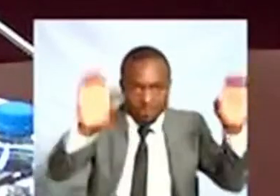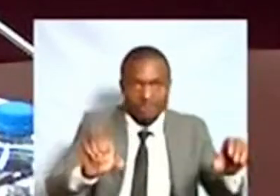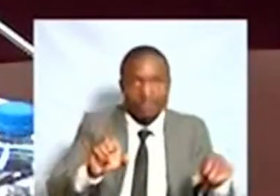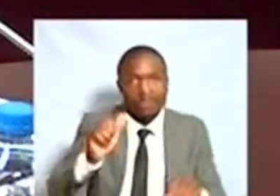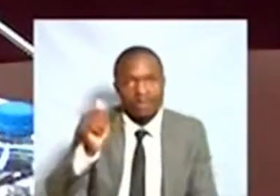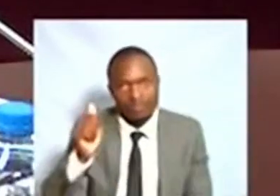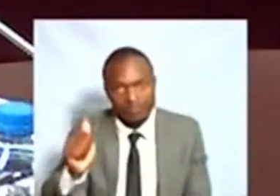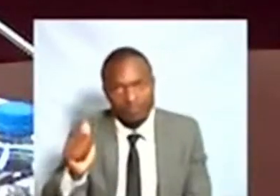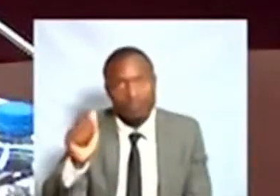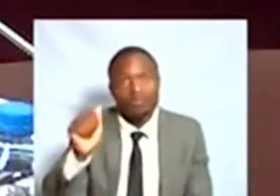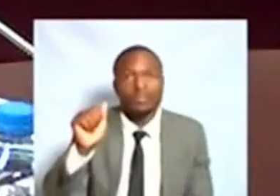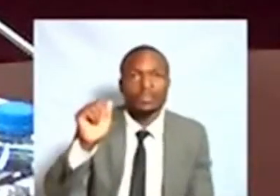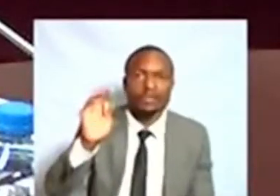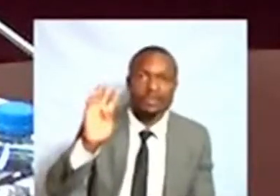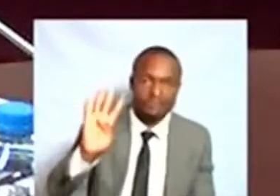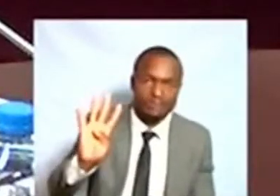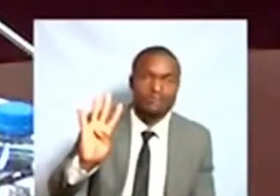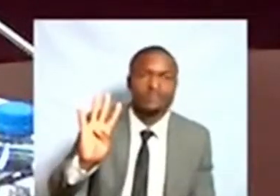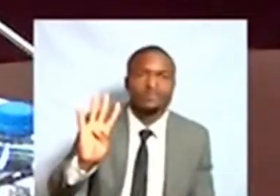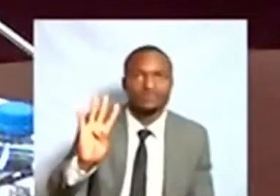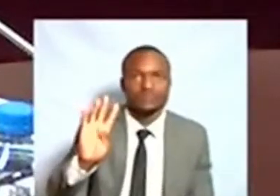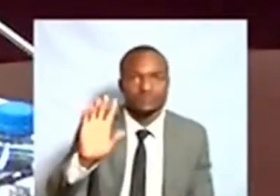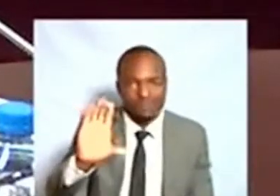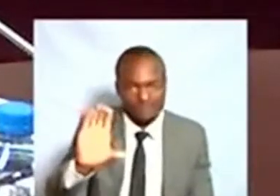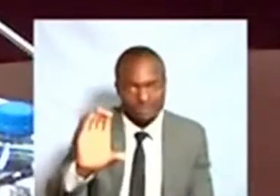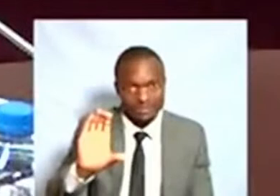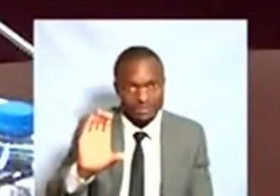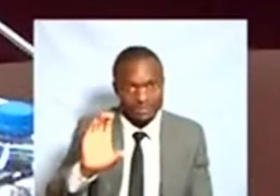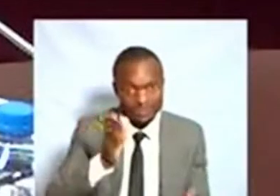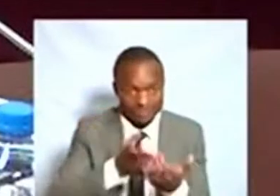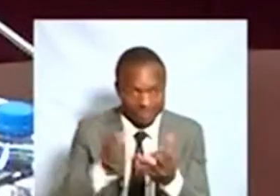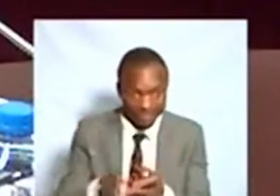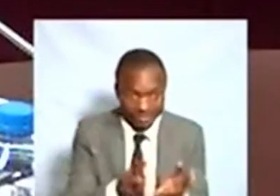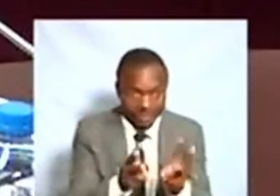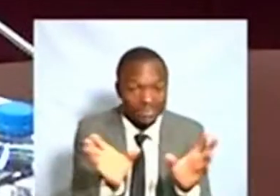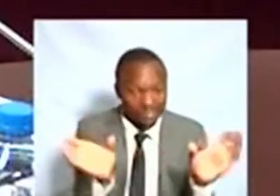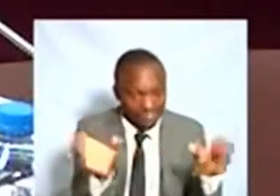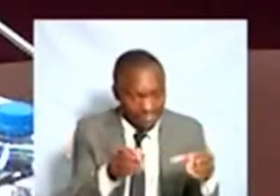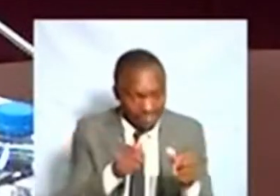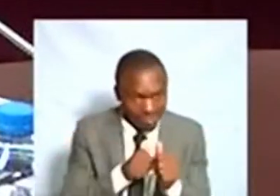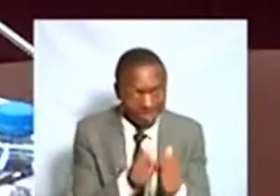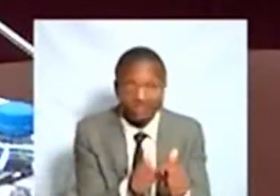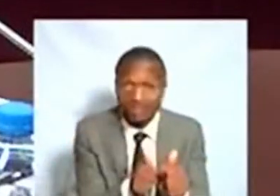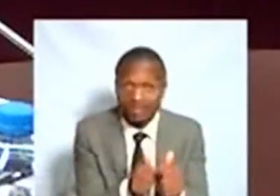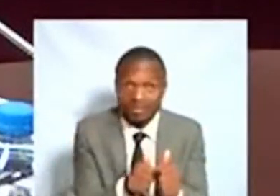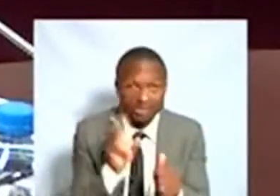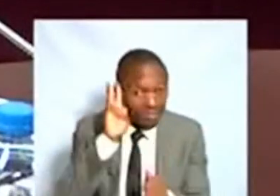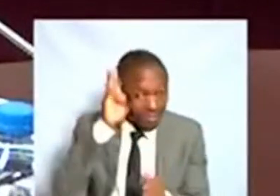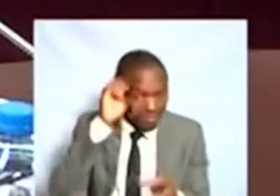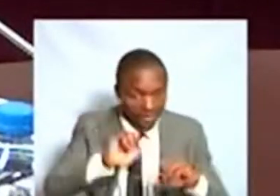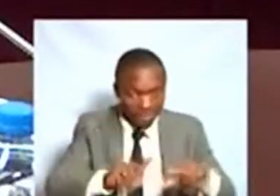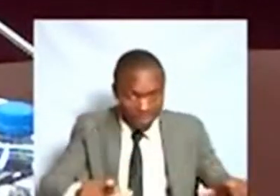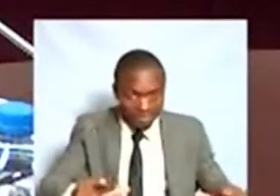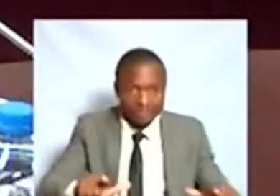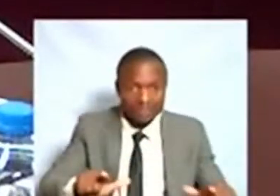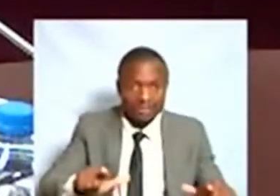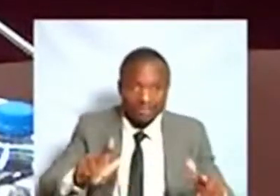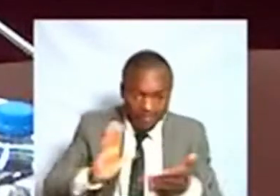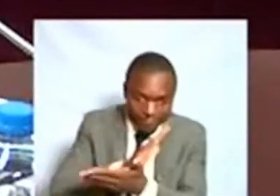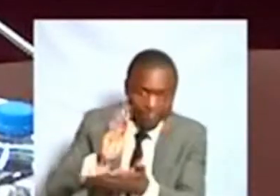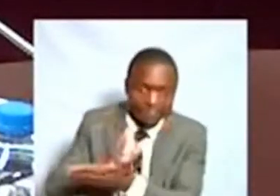4A, 4B, and 4C. Remedial measure. The Council is following up with the Ministry of Lands to expedite